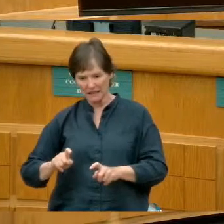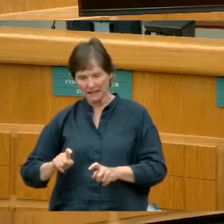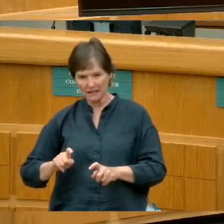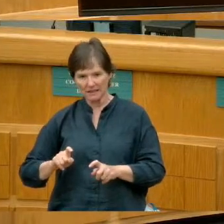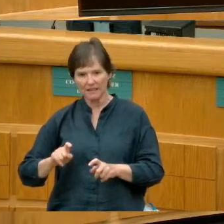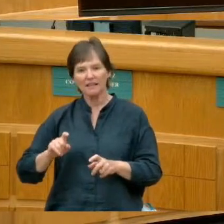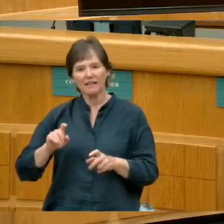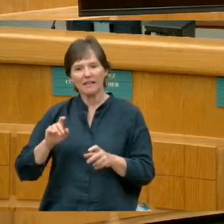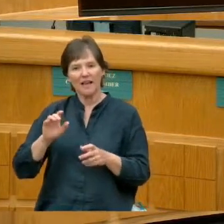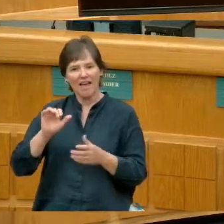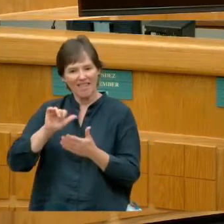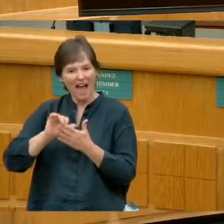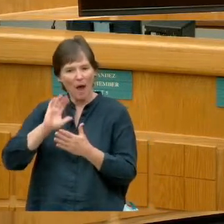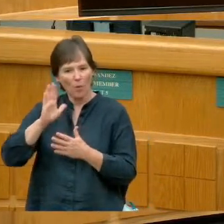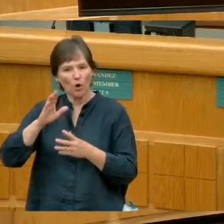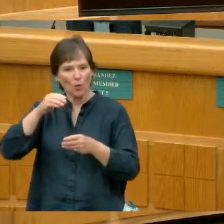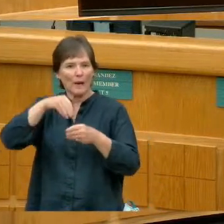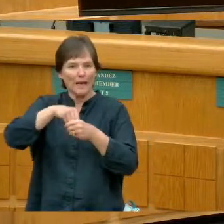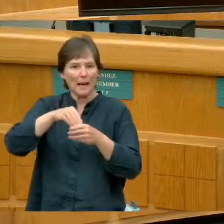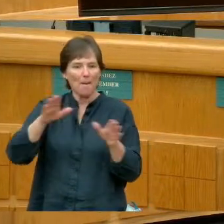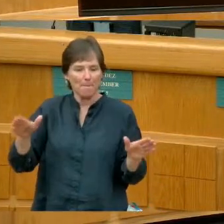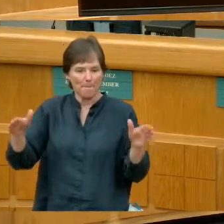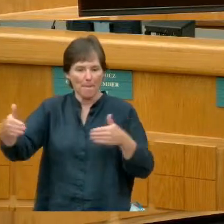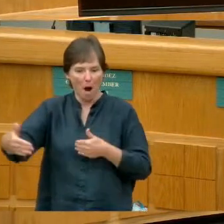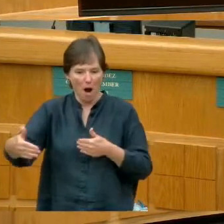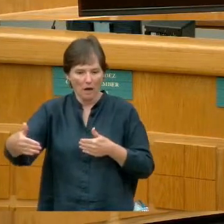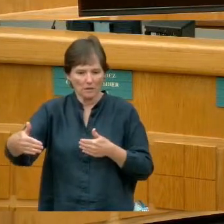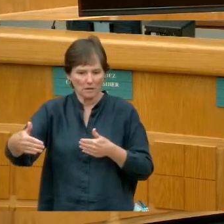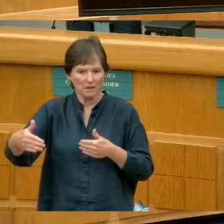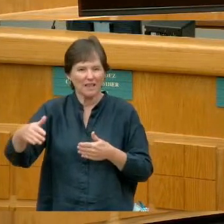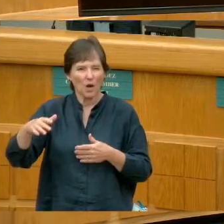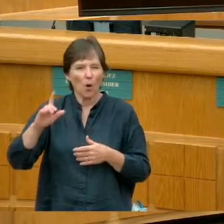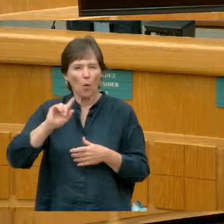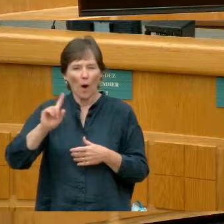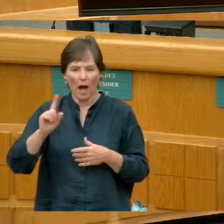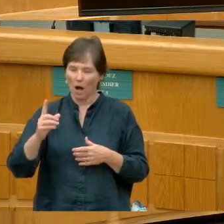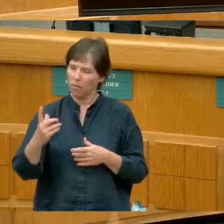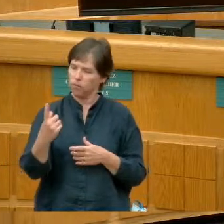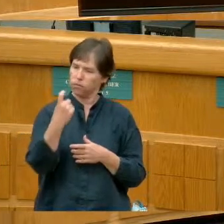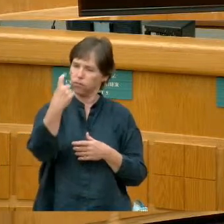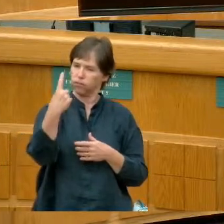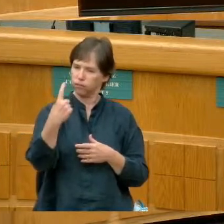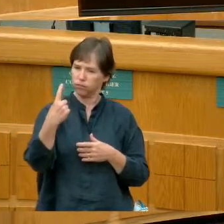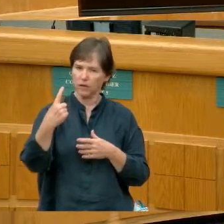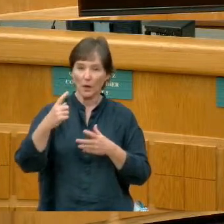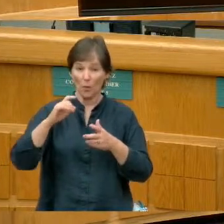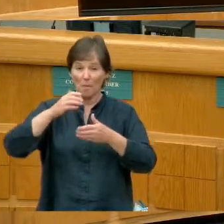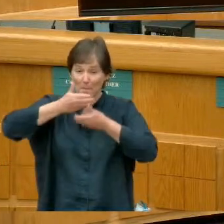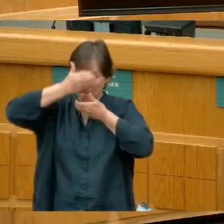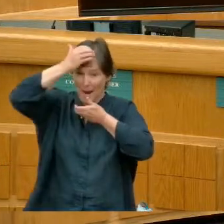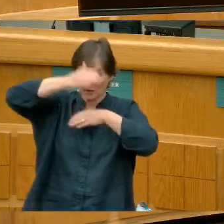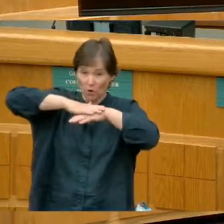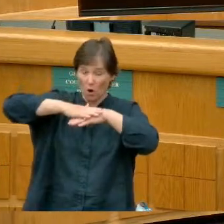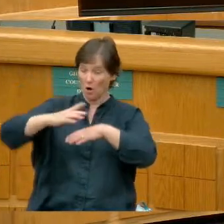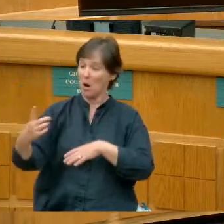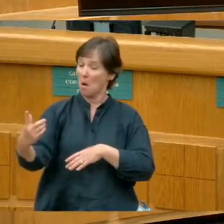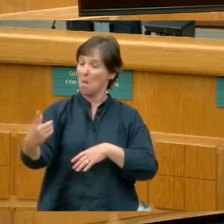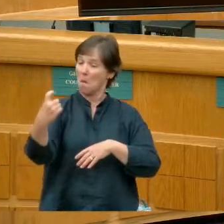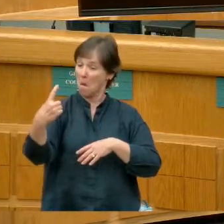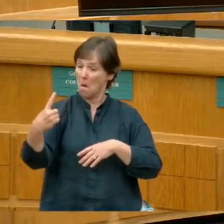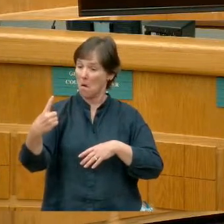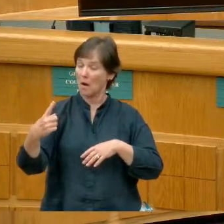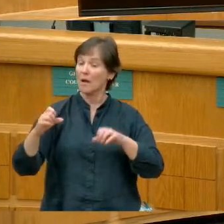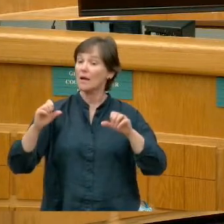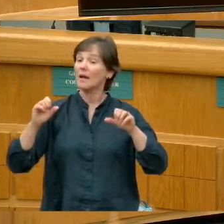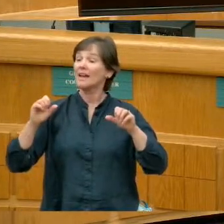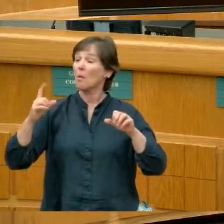this box is an anti-room where they spray them. And if they can actually taste the taste that